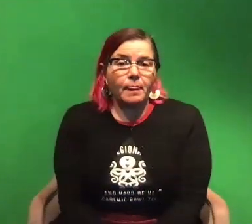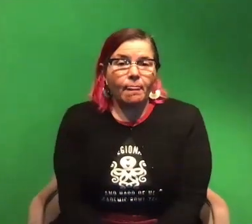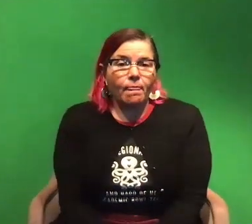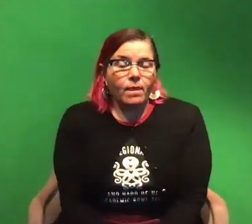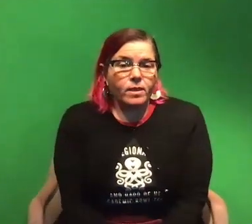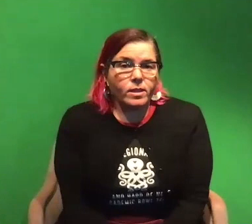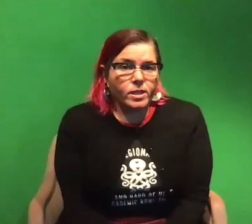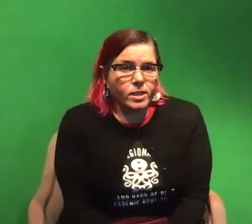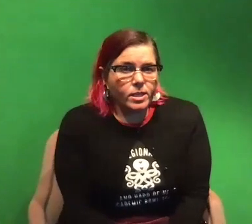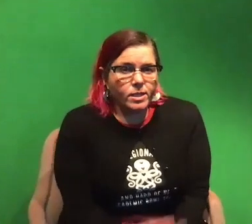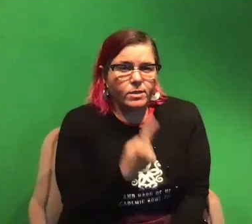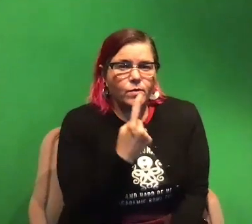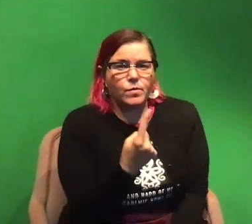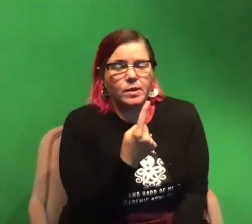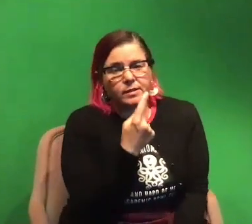I guess